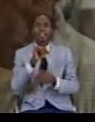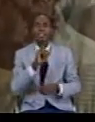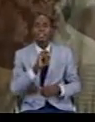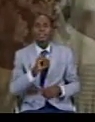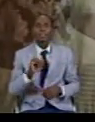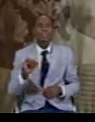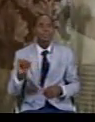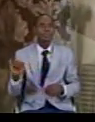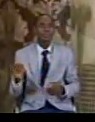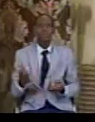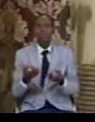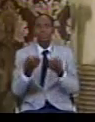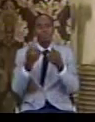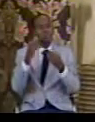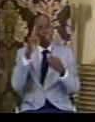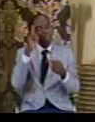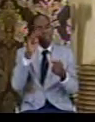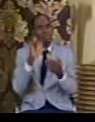My brother,